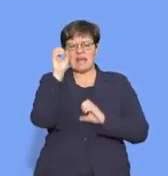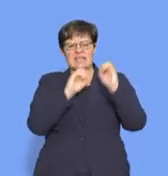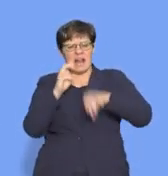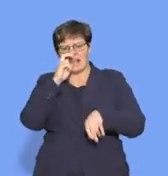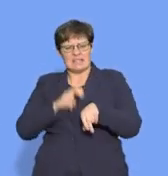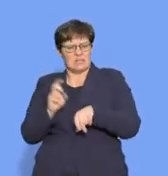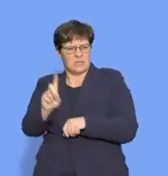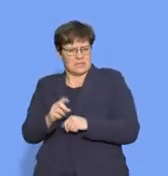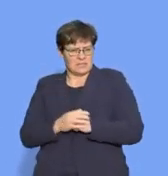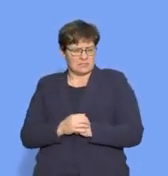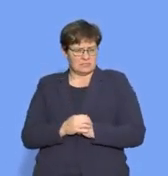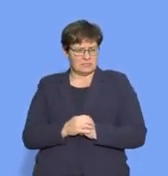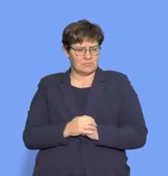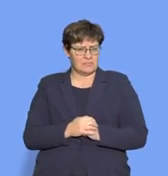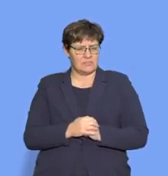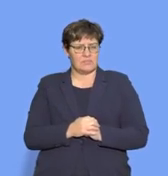it going to need?